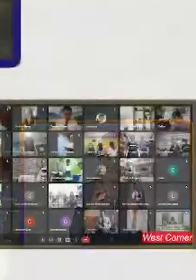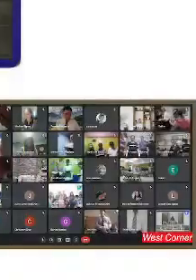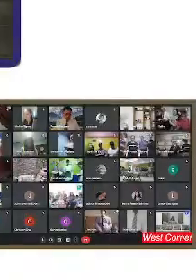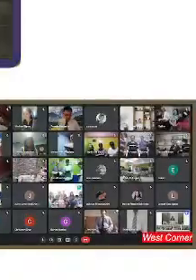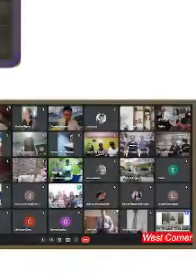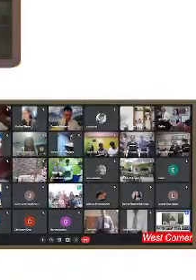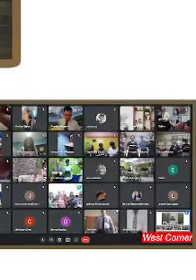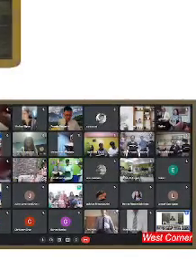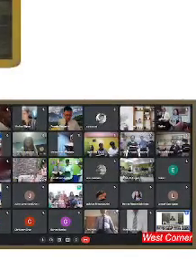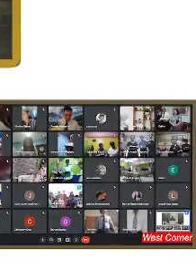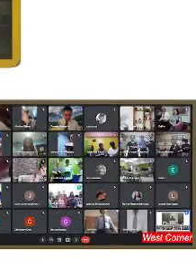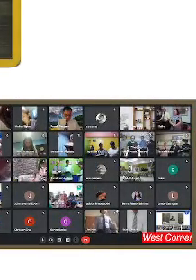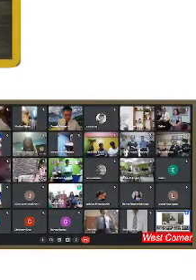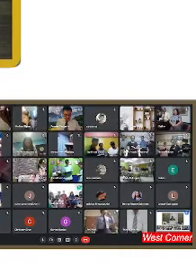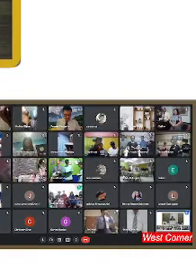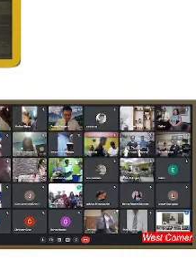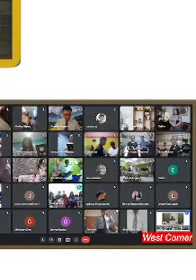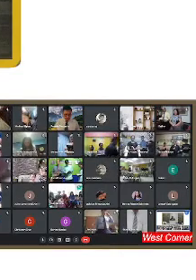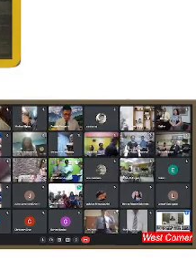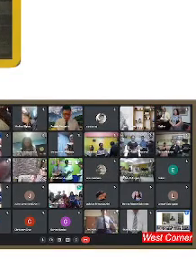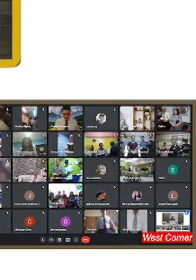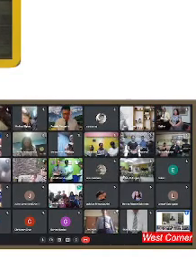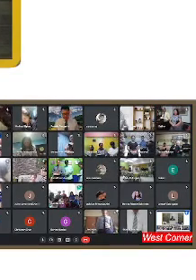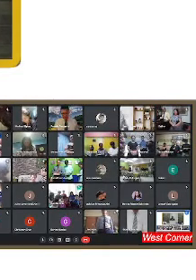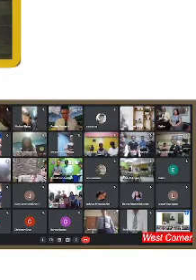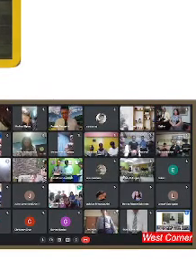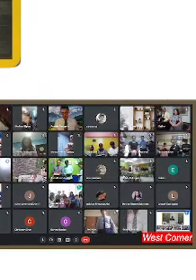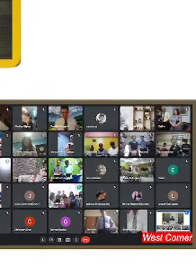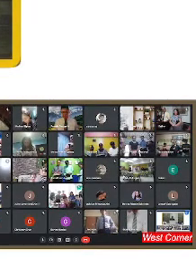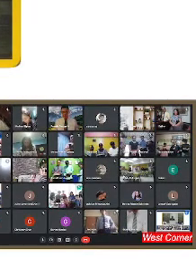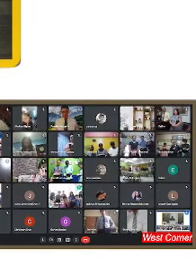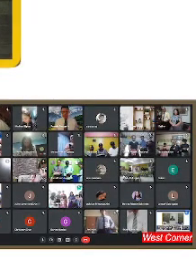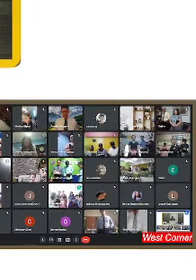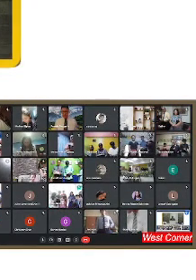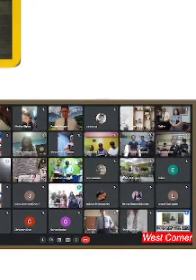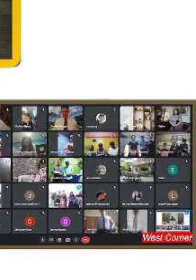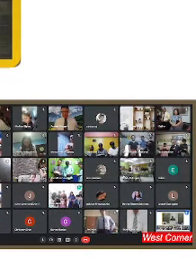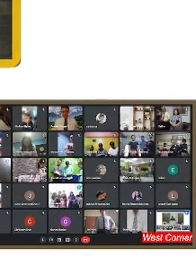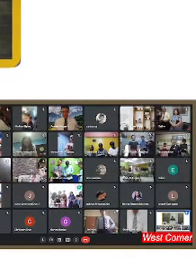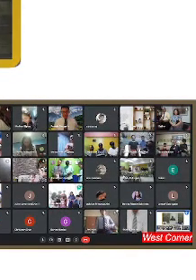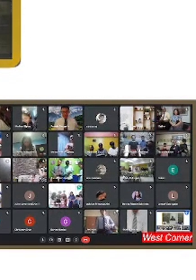you for your words. Thank you for this passages that we have just read, oh God.